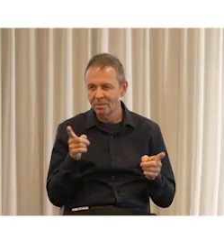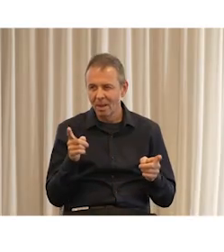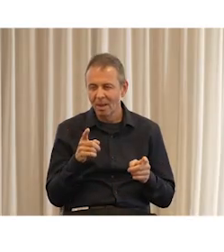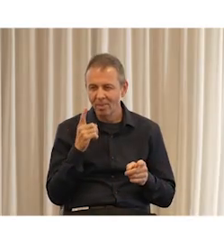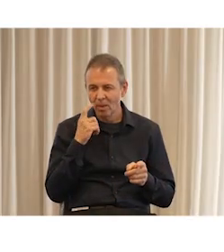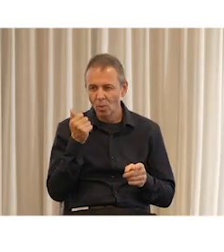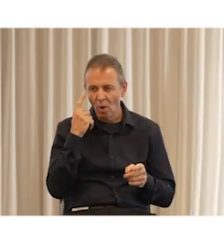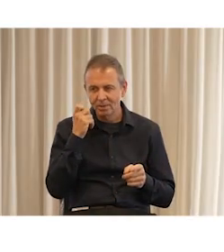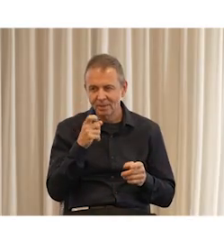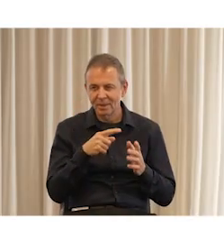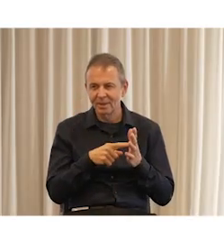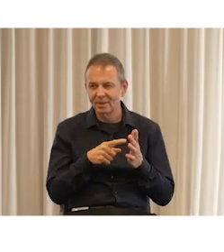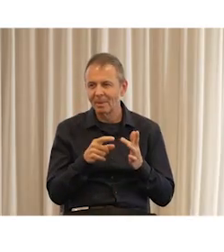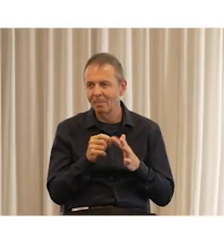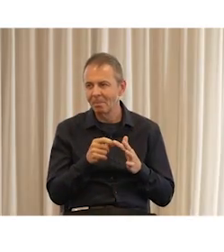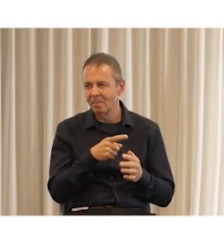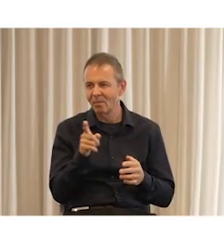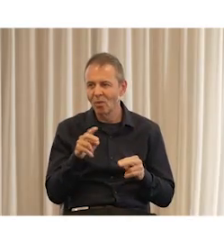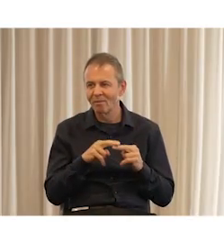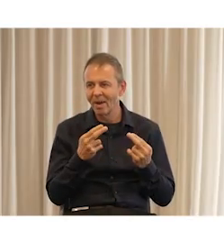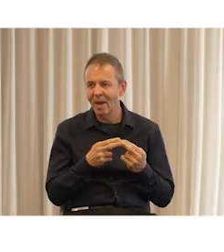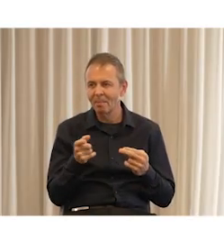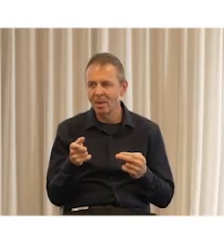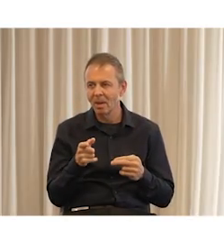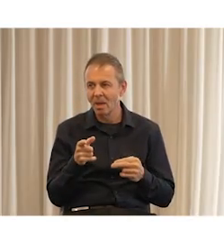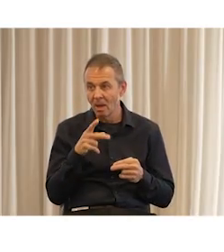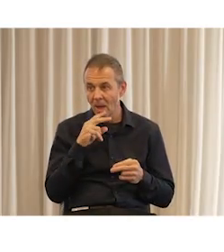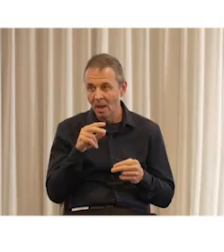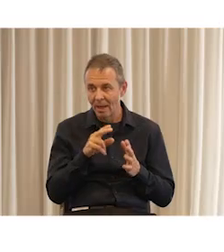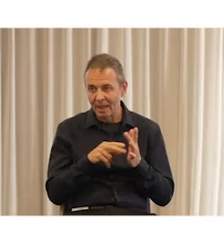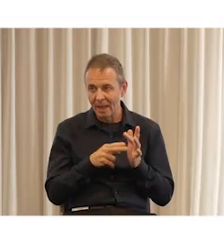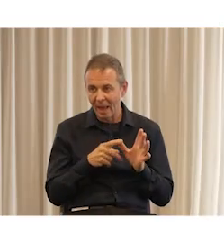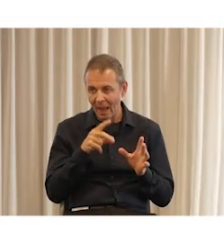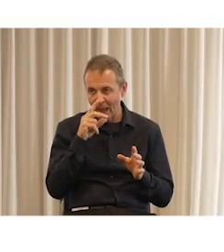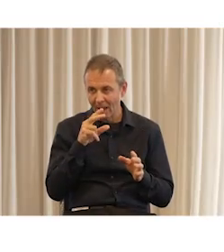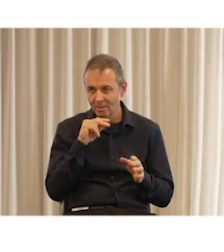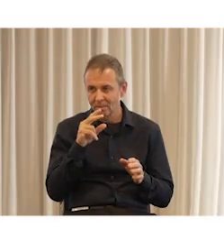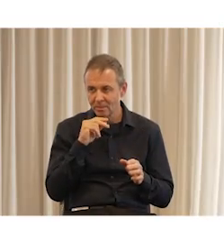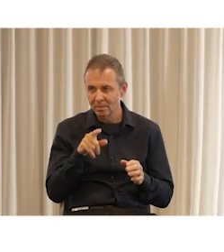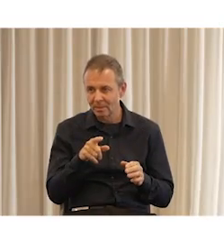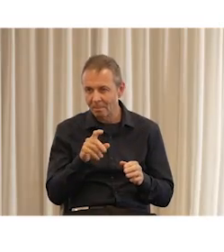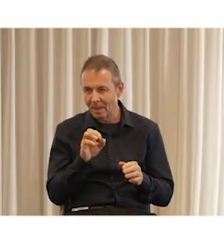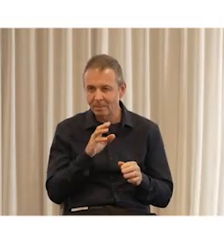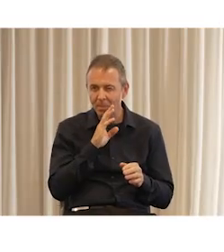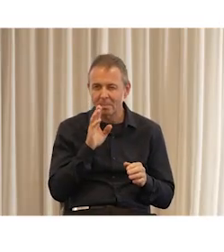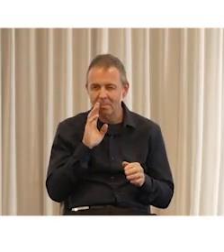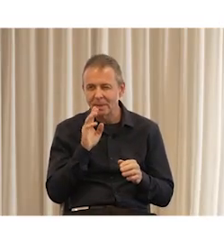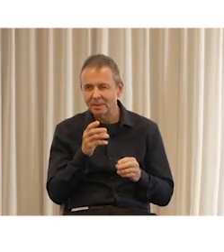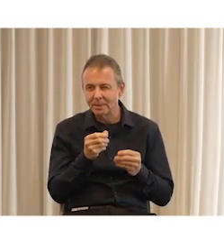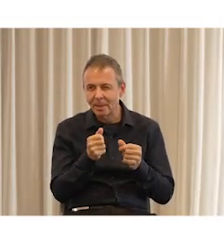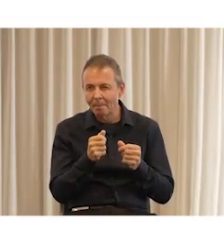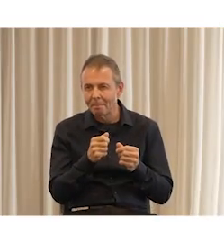support. She is verbal, but sometimes what happens in conversations, she might miss details. So I'm a lover of a prop,